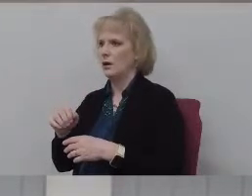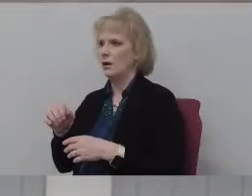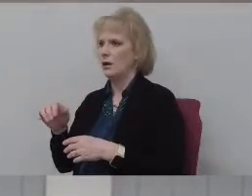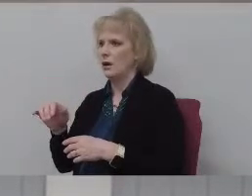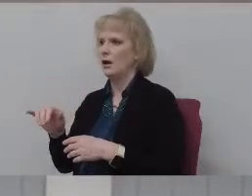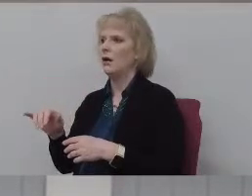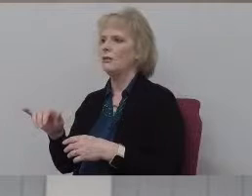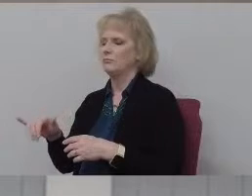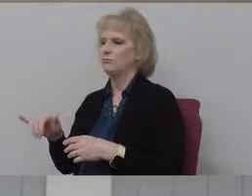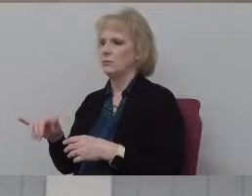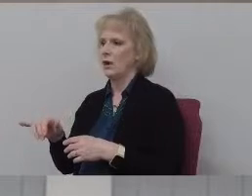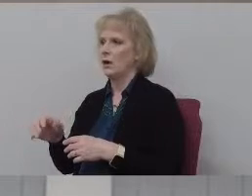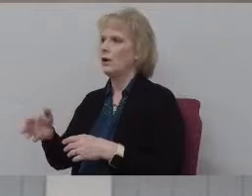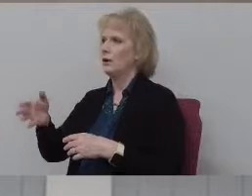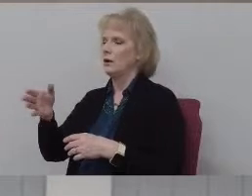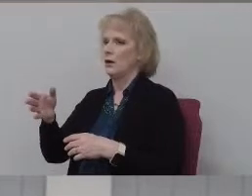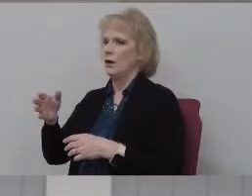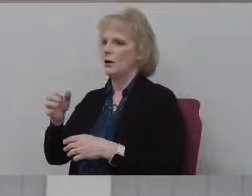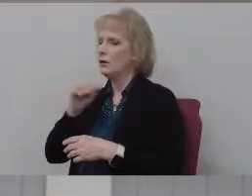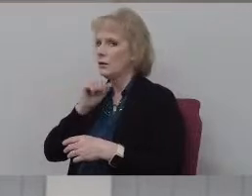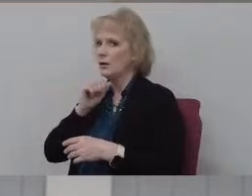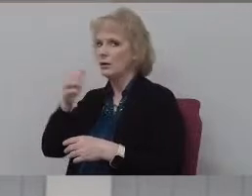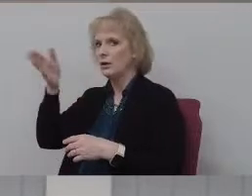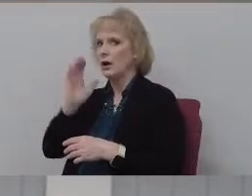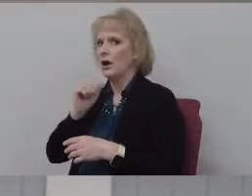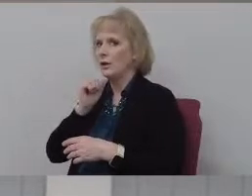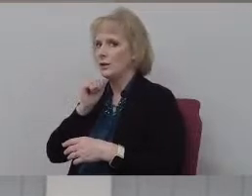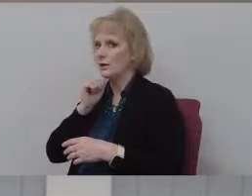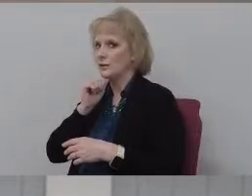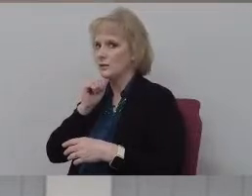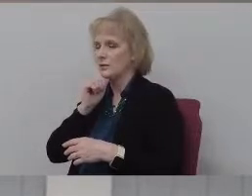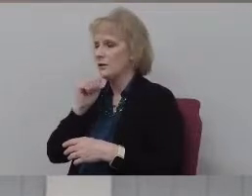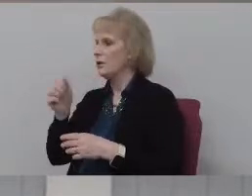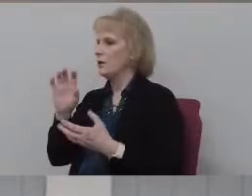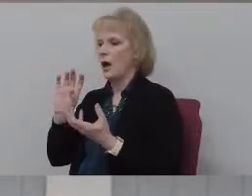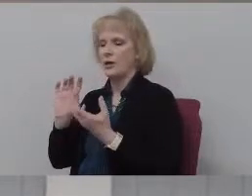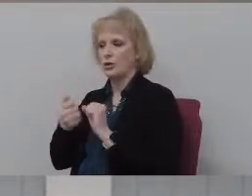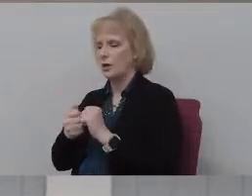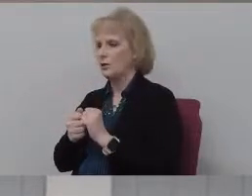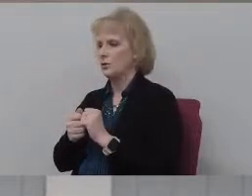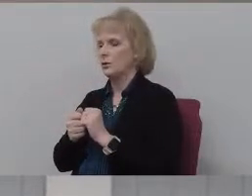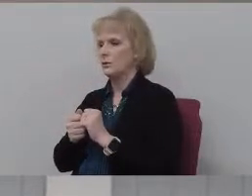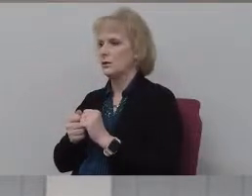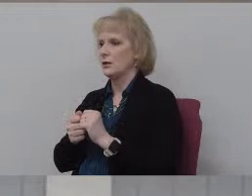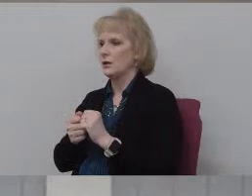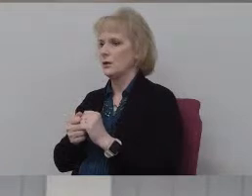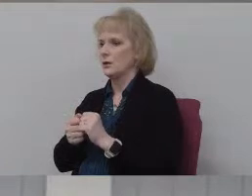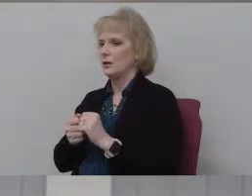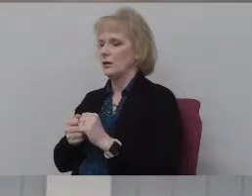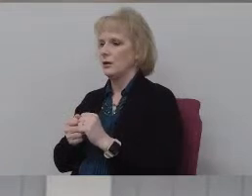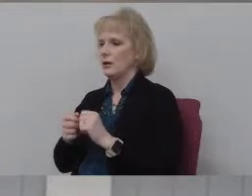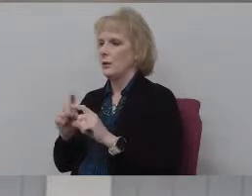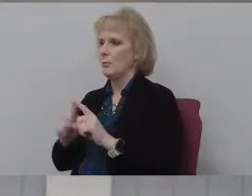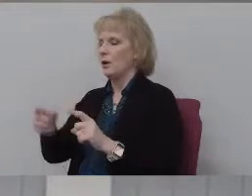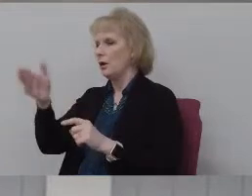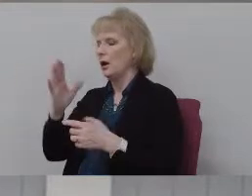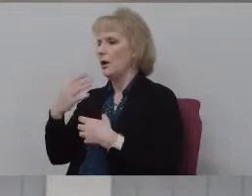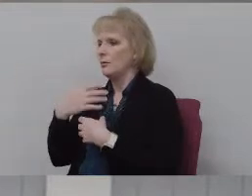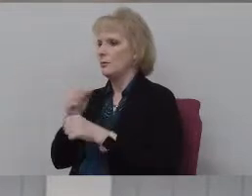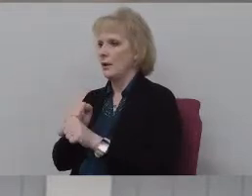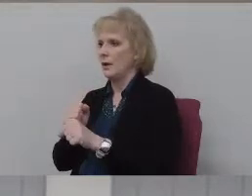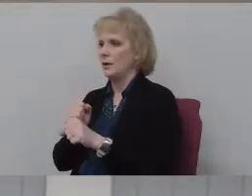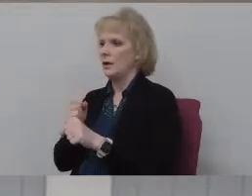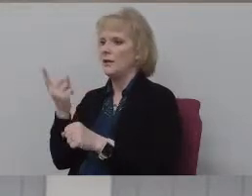God never changes. The Bible says he's immutable. He changes not. God never changes, but God made his eternal